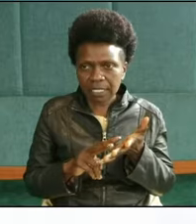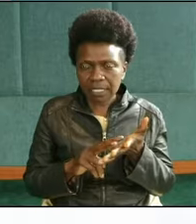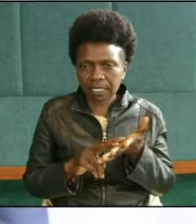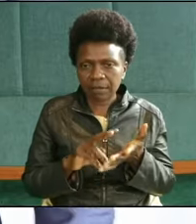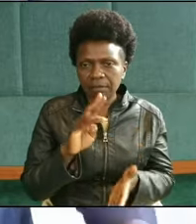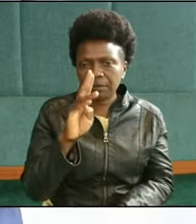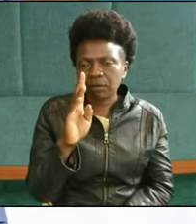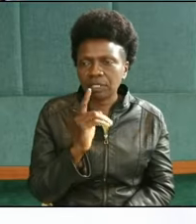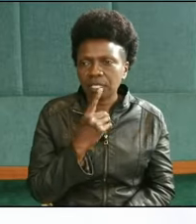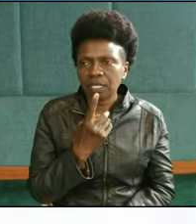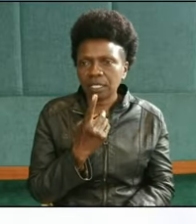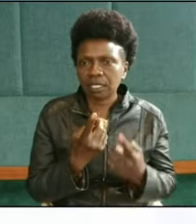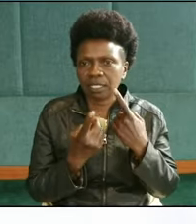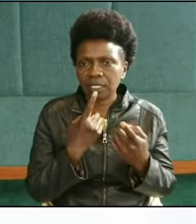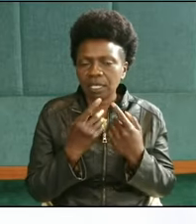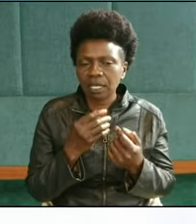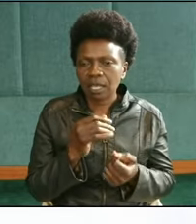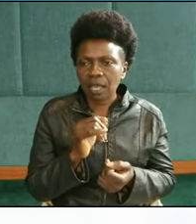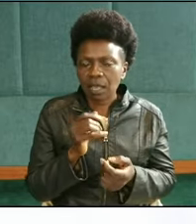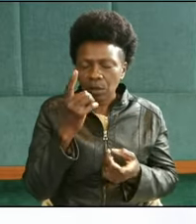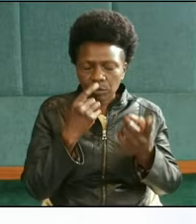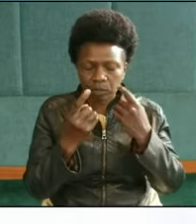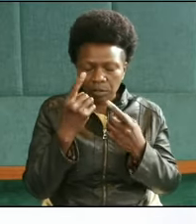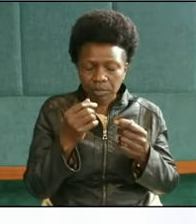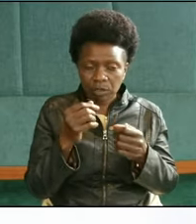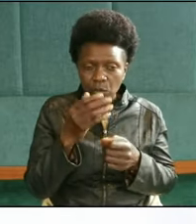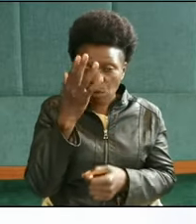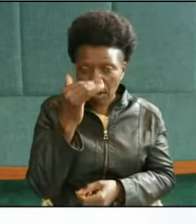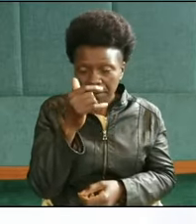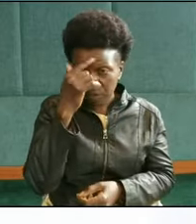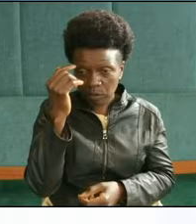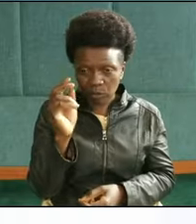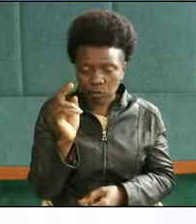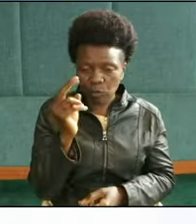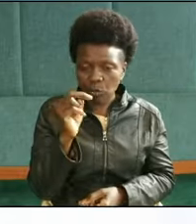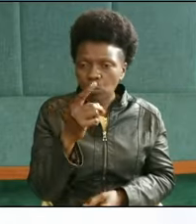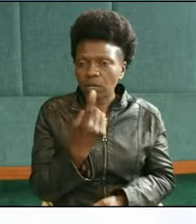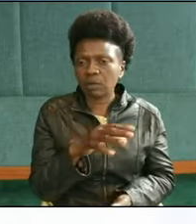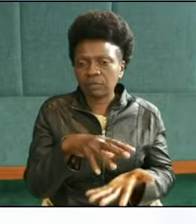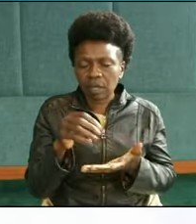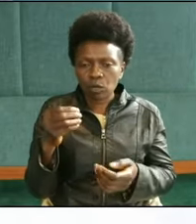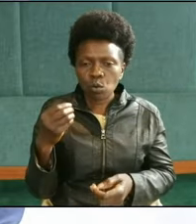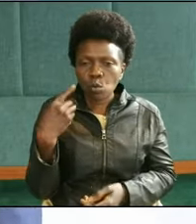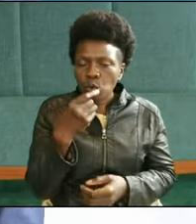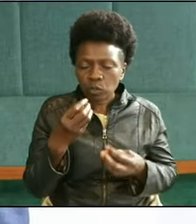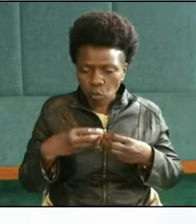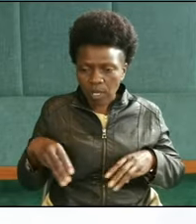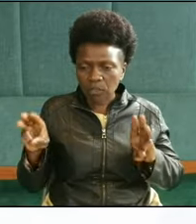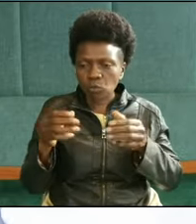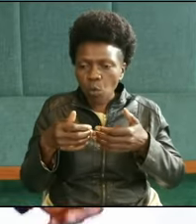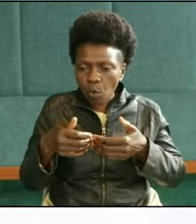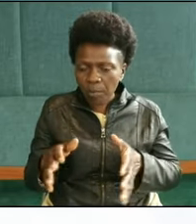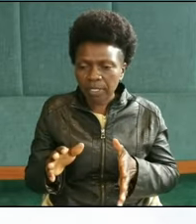verse 4 says, I wept and wept because no one was found who was worthy to open